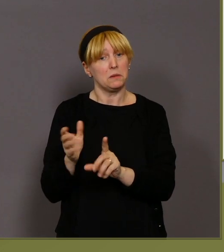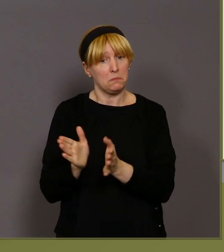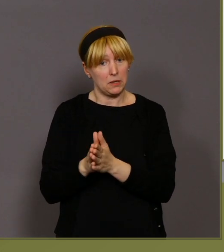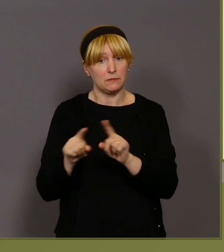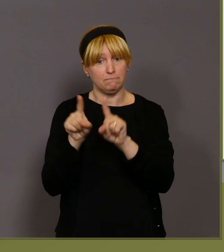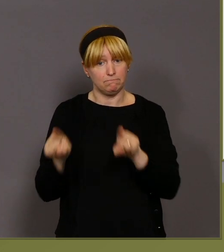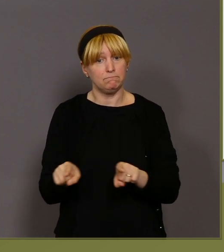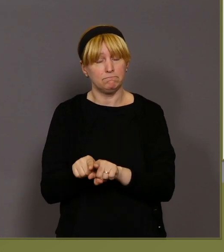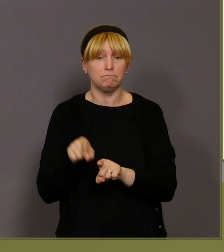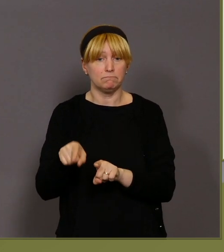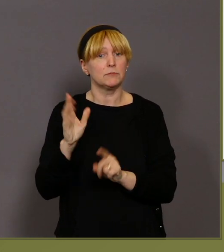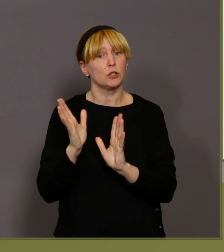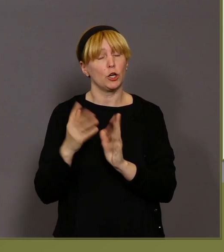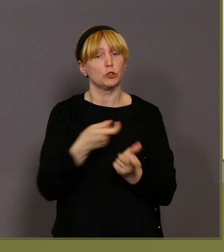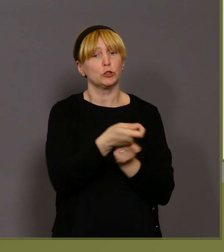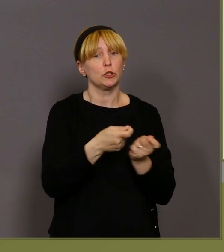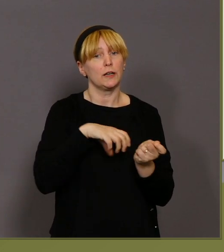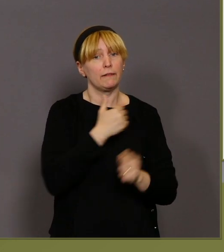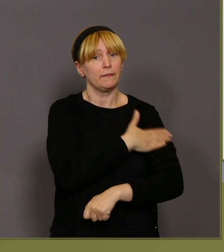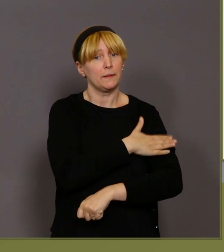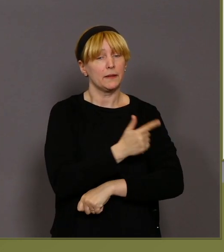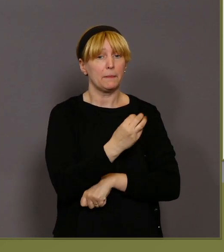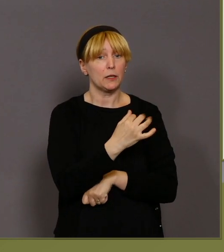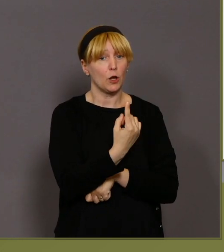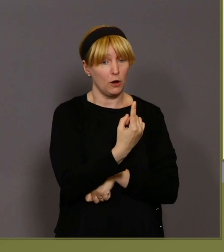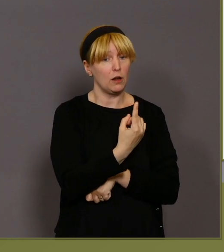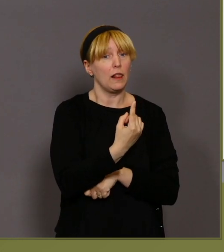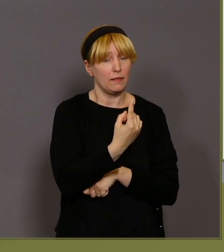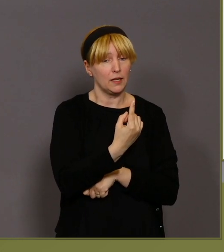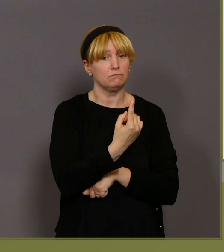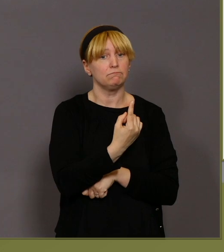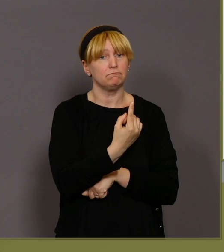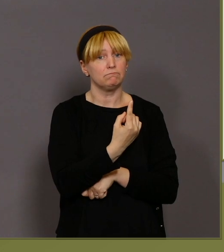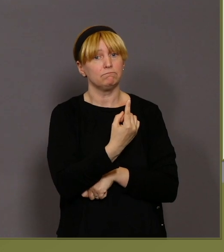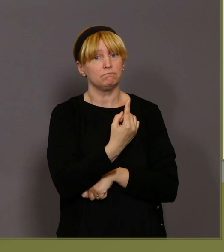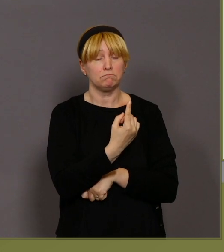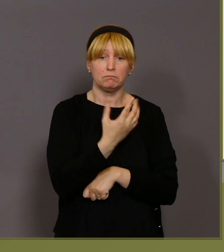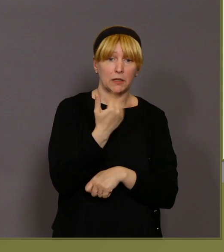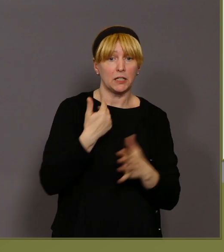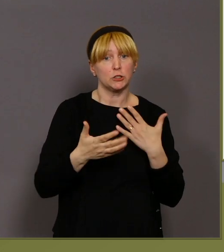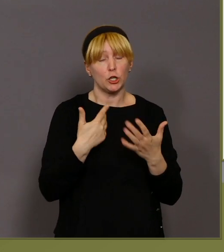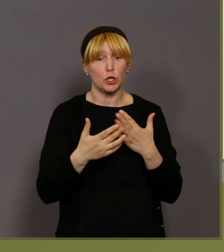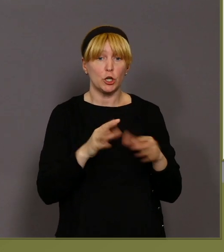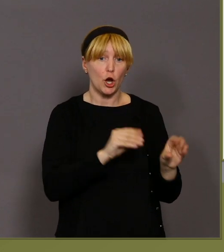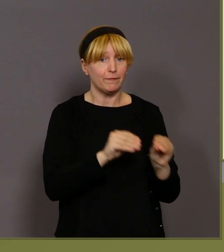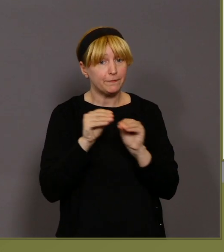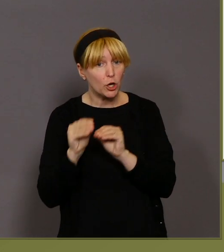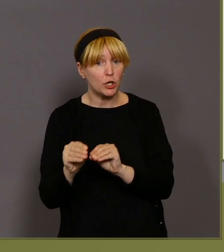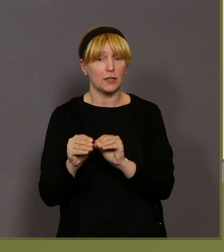actually operate the whole self-service terminal. And you can make transactions, whatever you